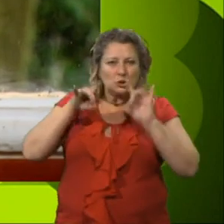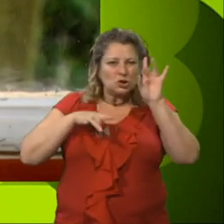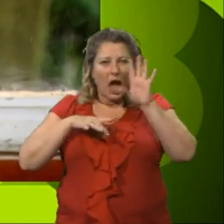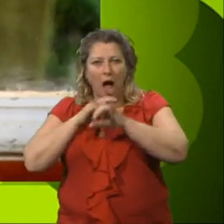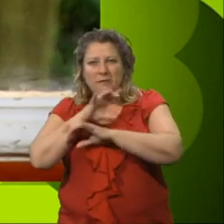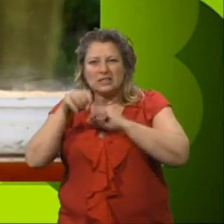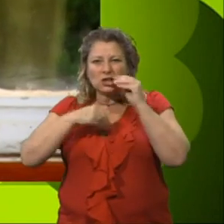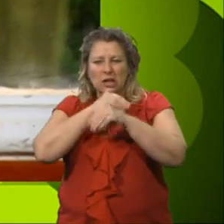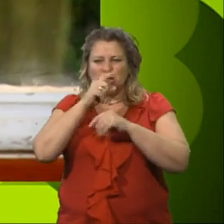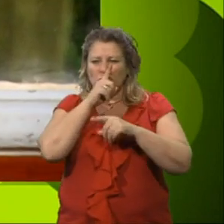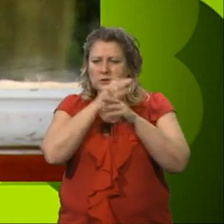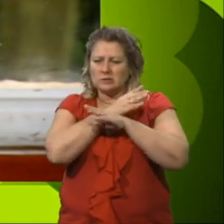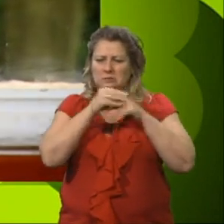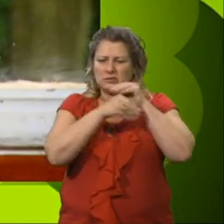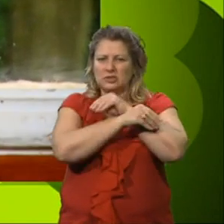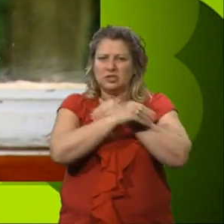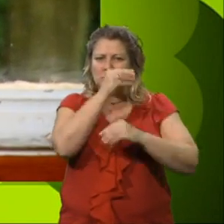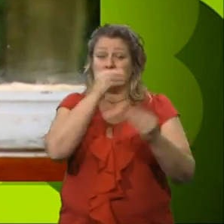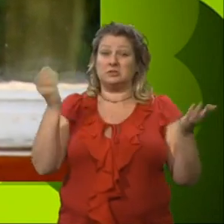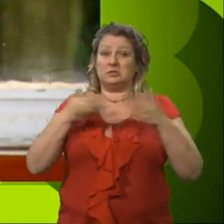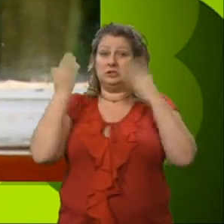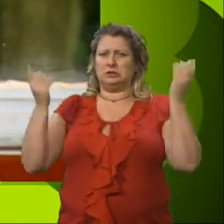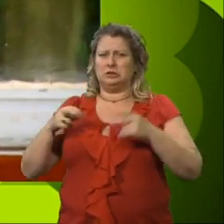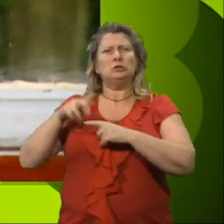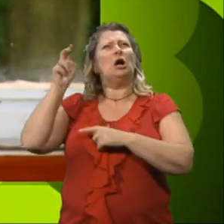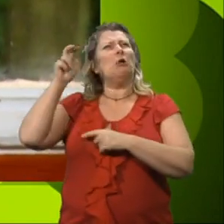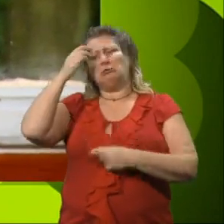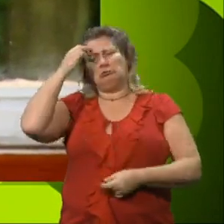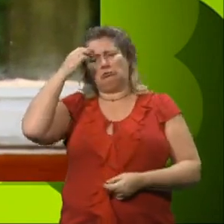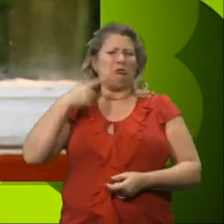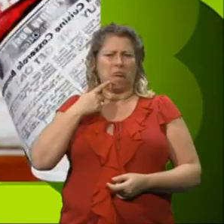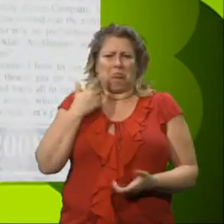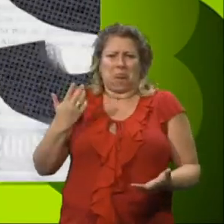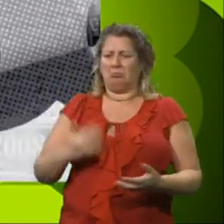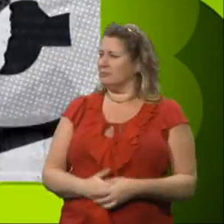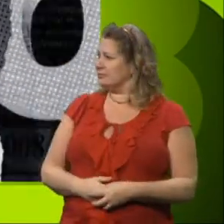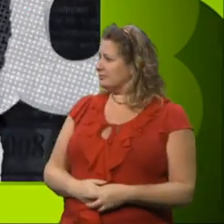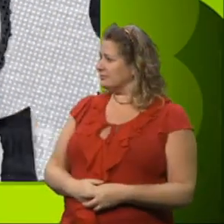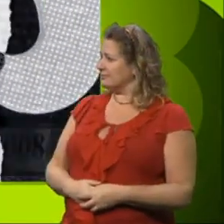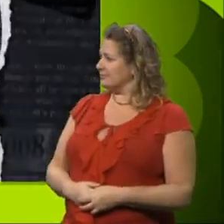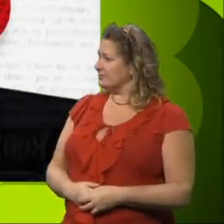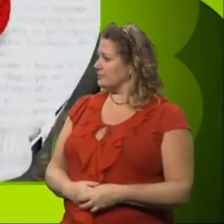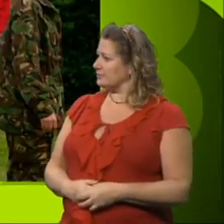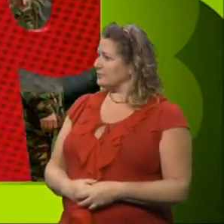starfish, steak pudding, stairway, sturgeon.